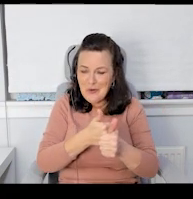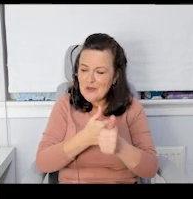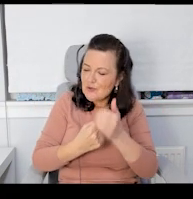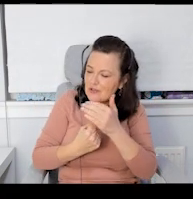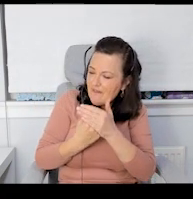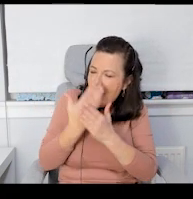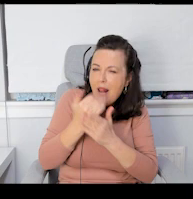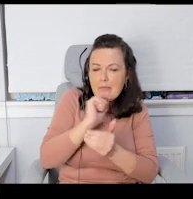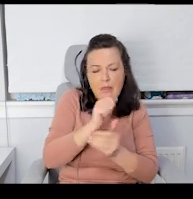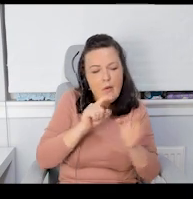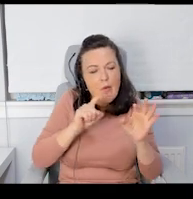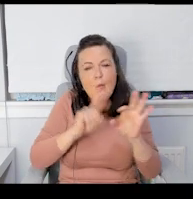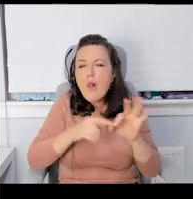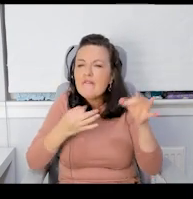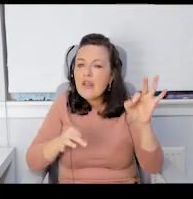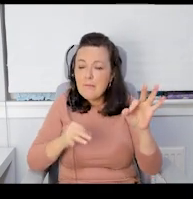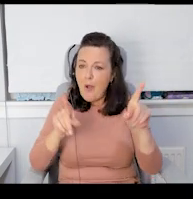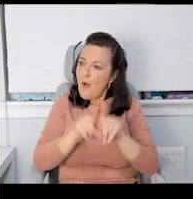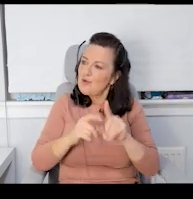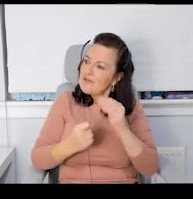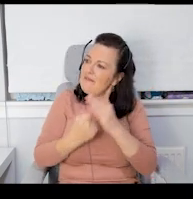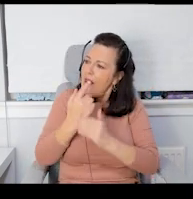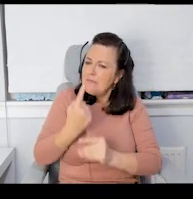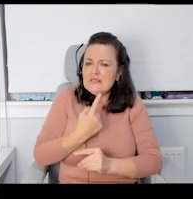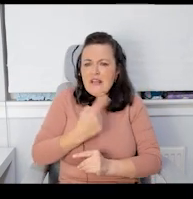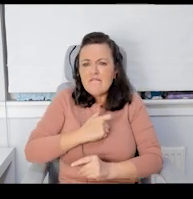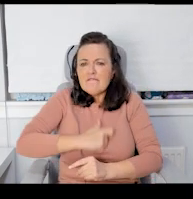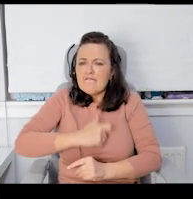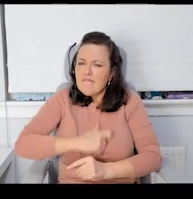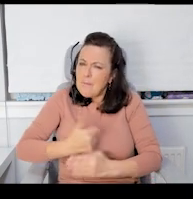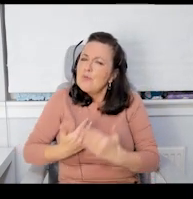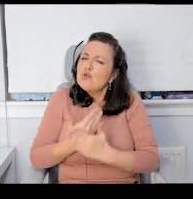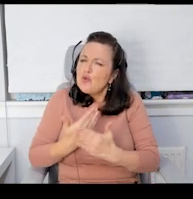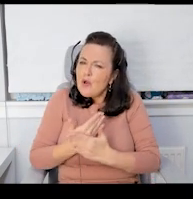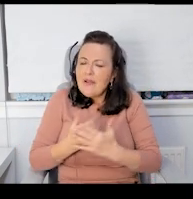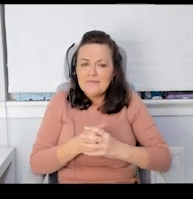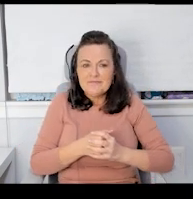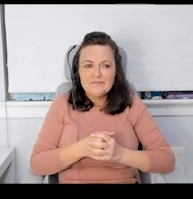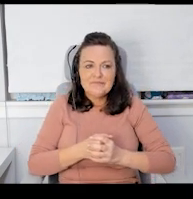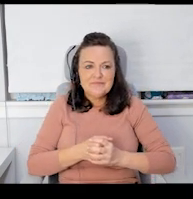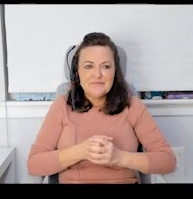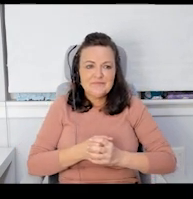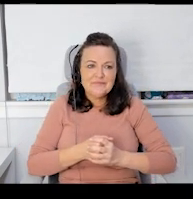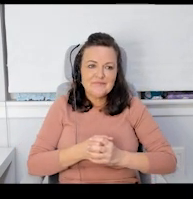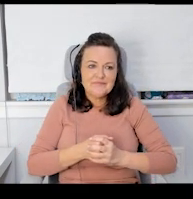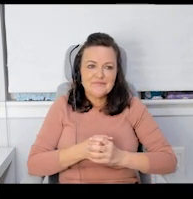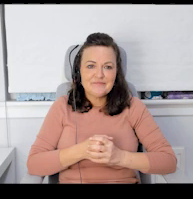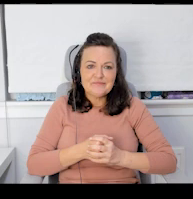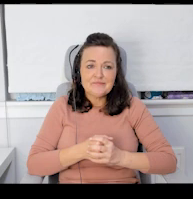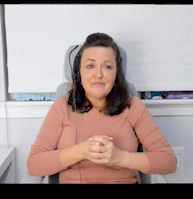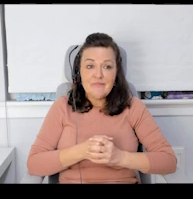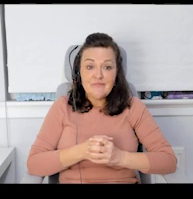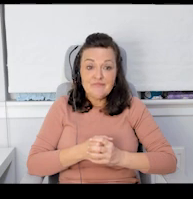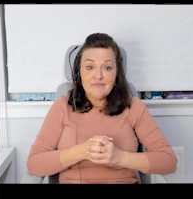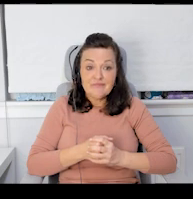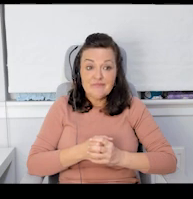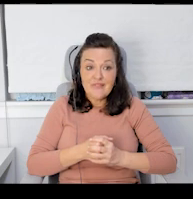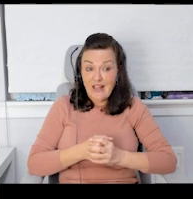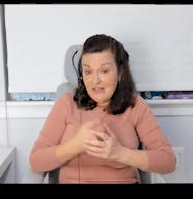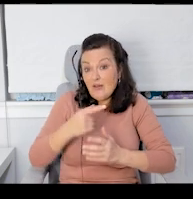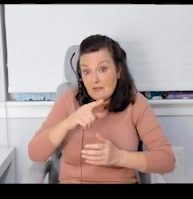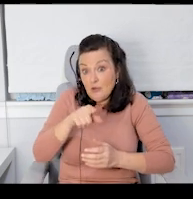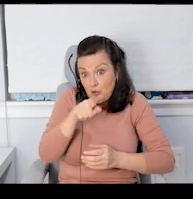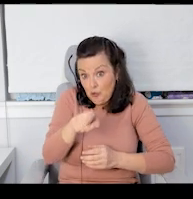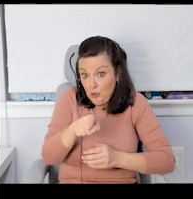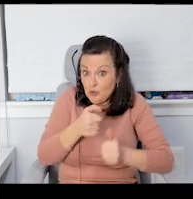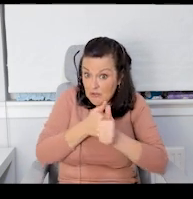as well as obviously get their qualifications. Fantastic. And I suppose the reason that why you support them as much is because of how important they are to